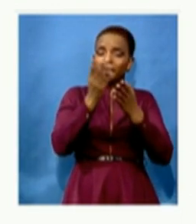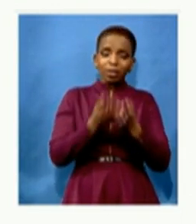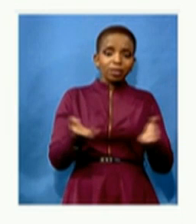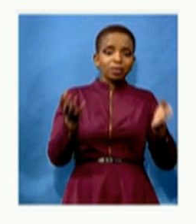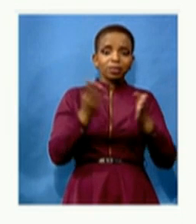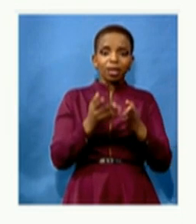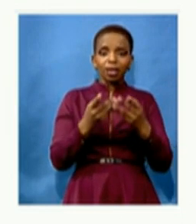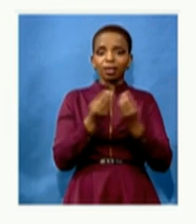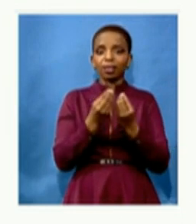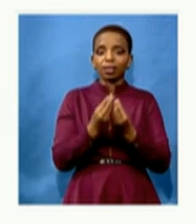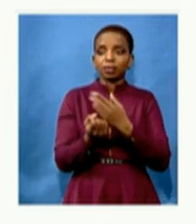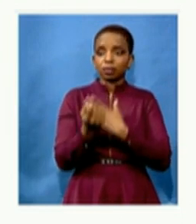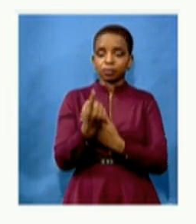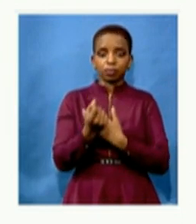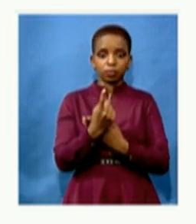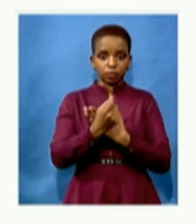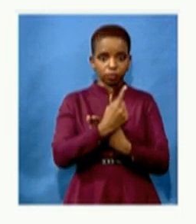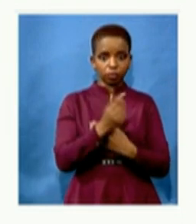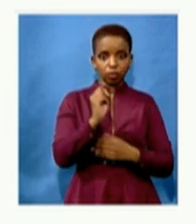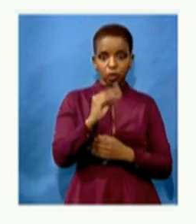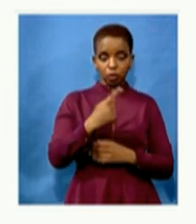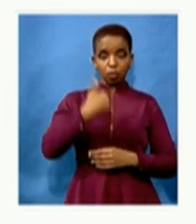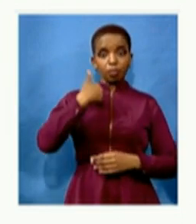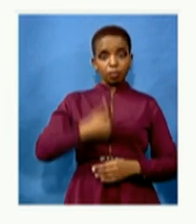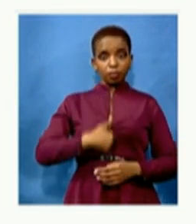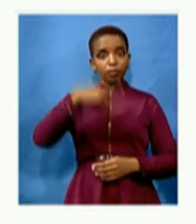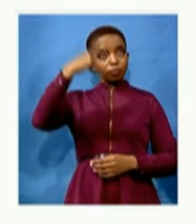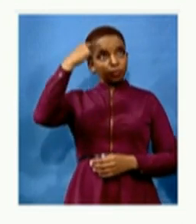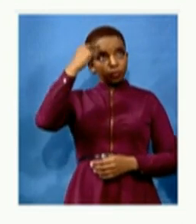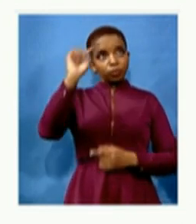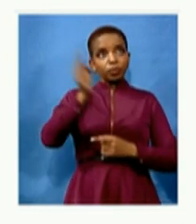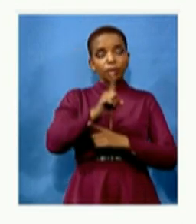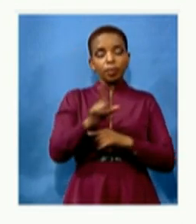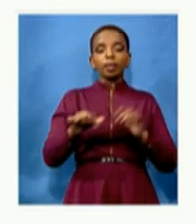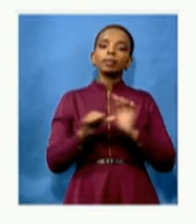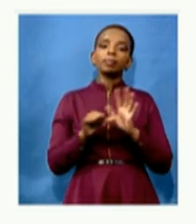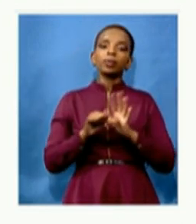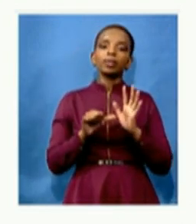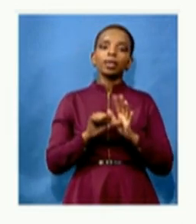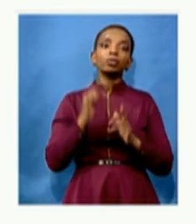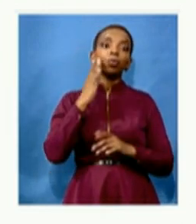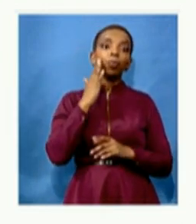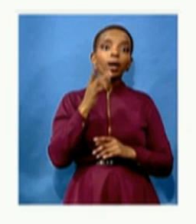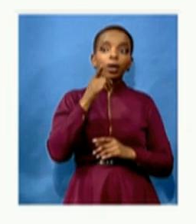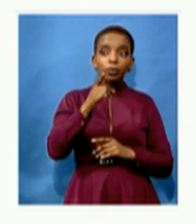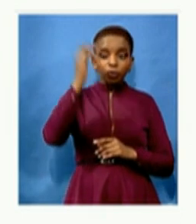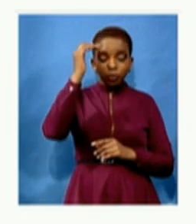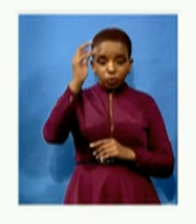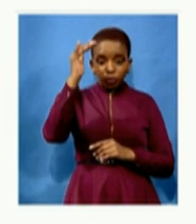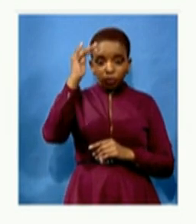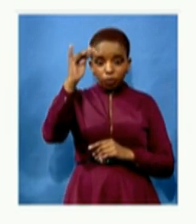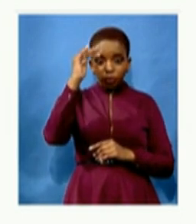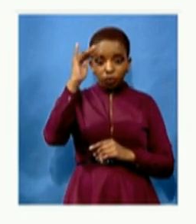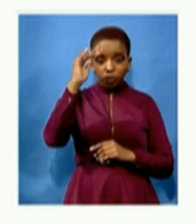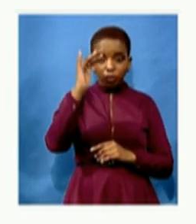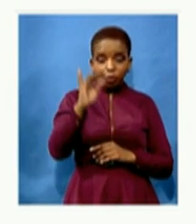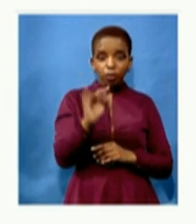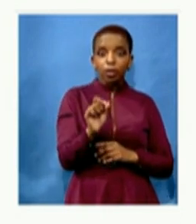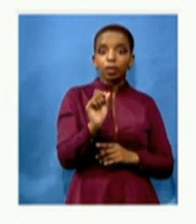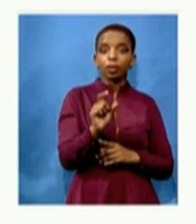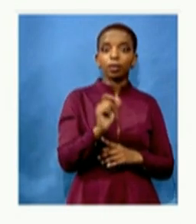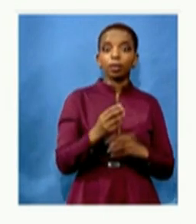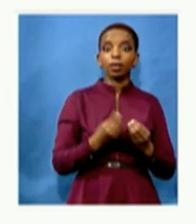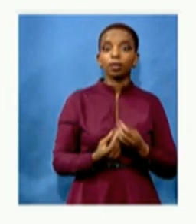important to, when we're thinking about around the estimates for COVID deaths and the way we think about it, important to bear